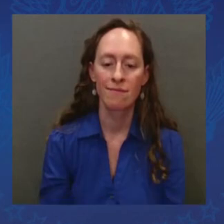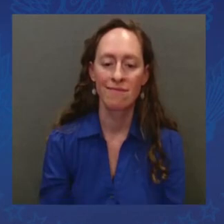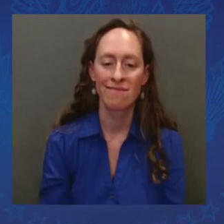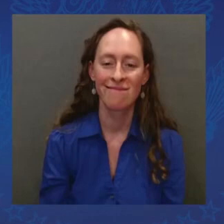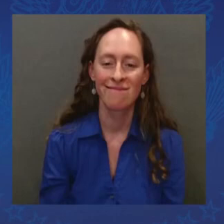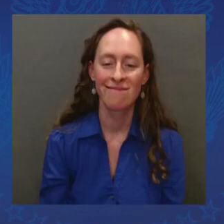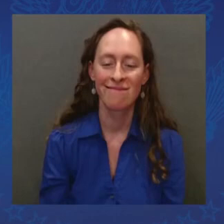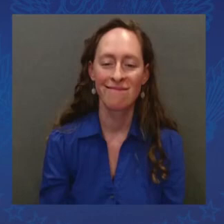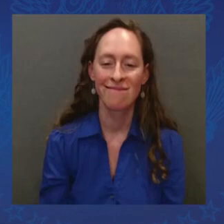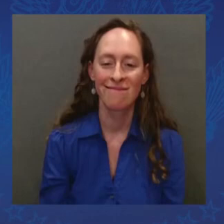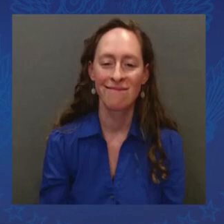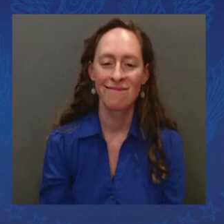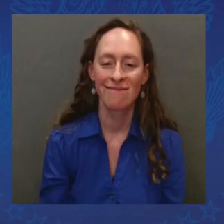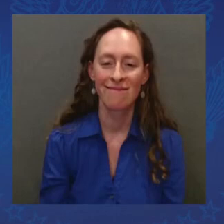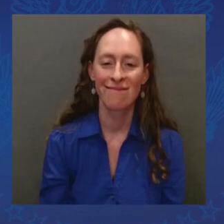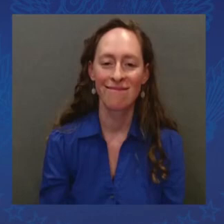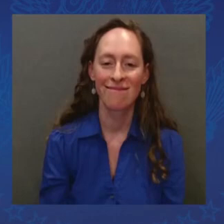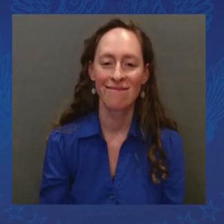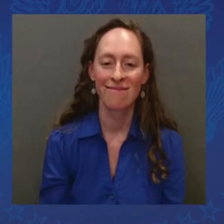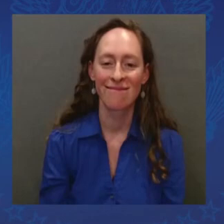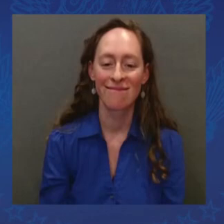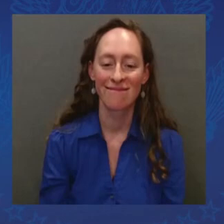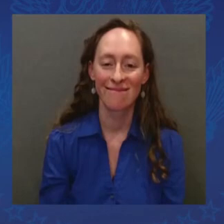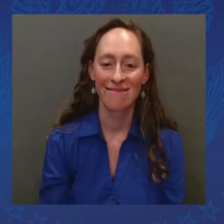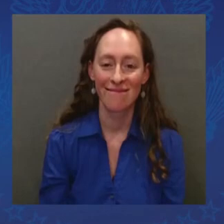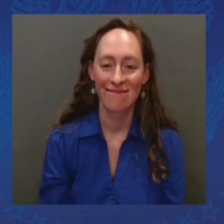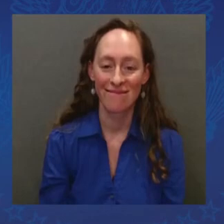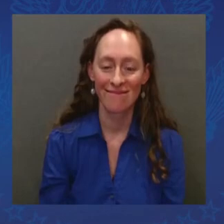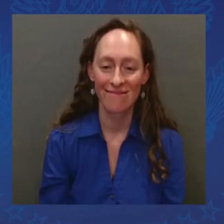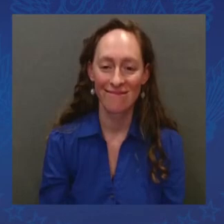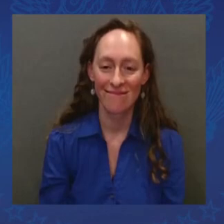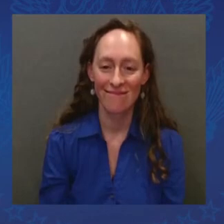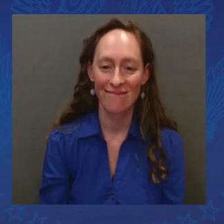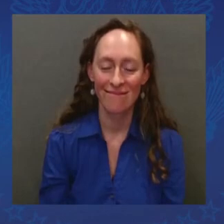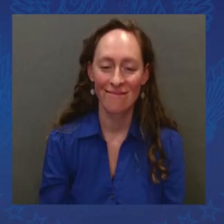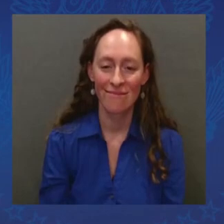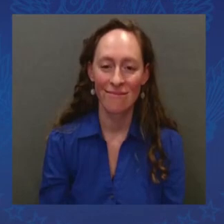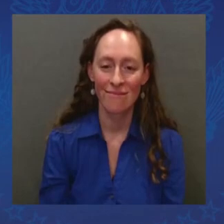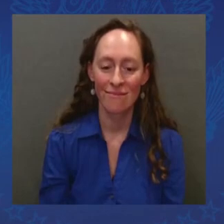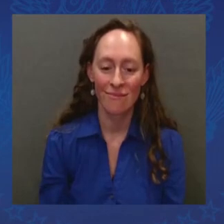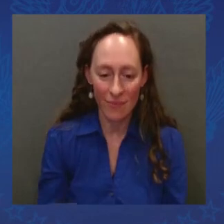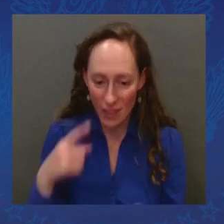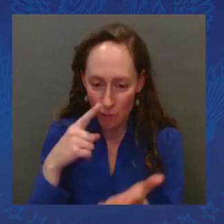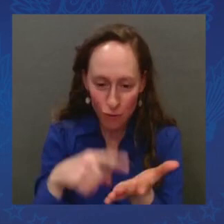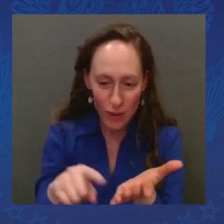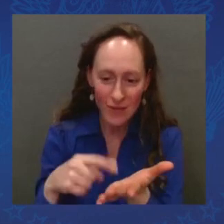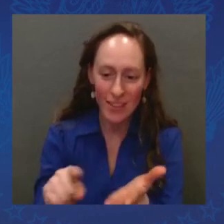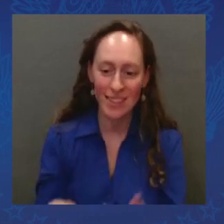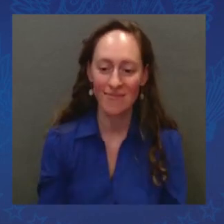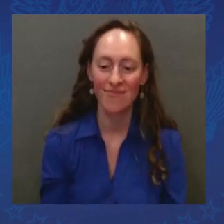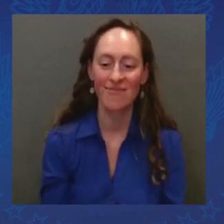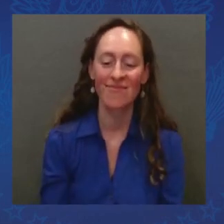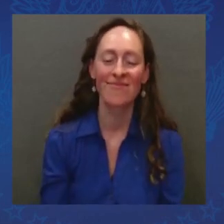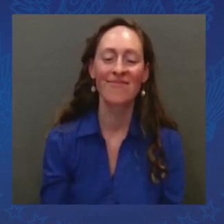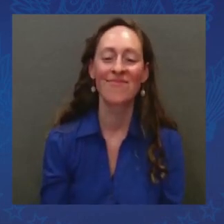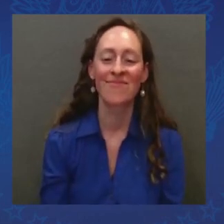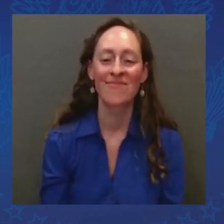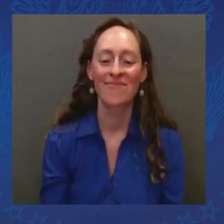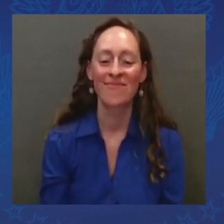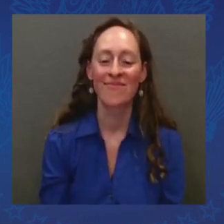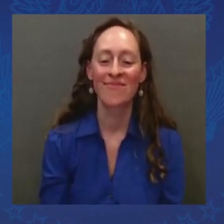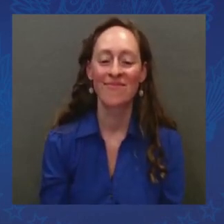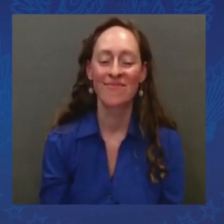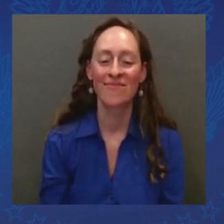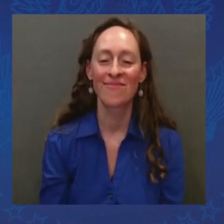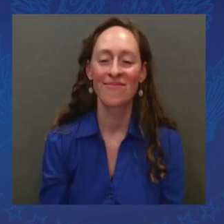quick briefing on the mics. Good afternoon, Mr. President. The interpretation devices are in front of you. Please push the